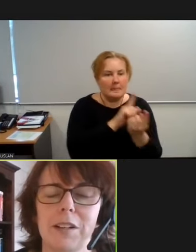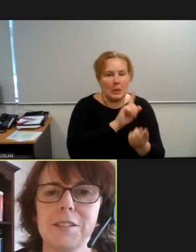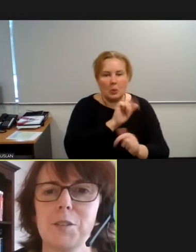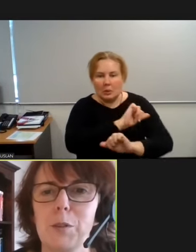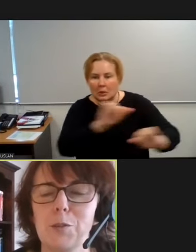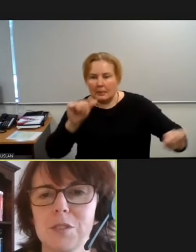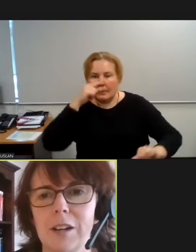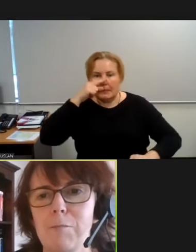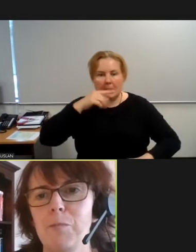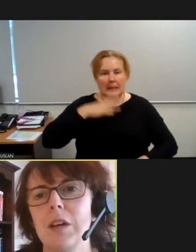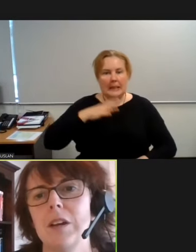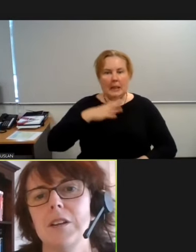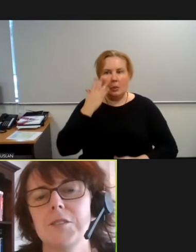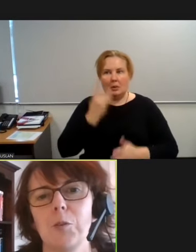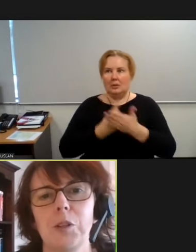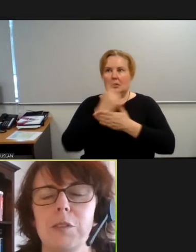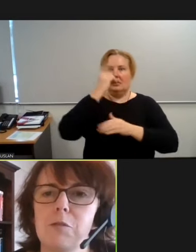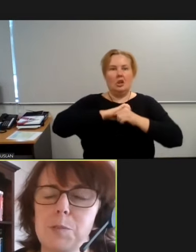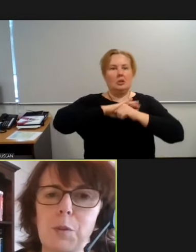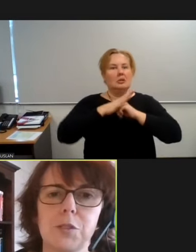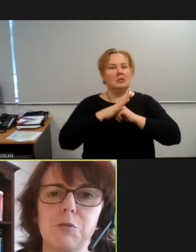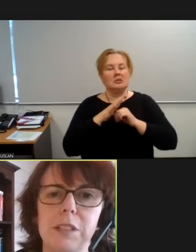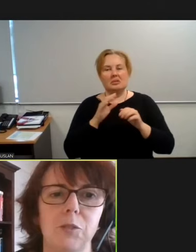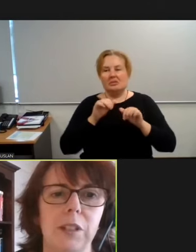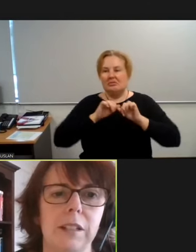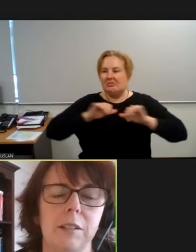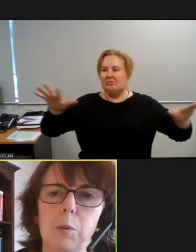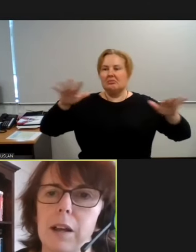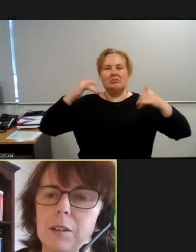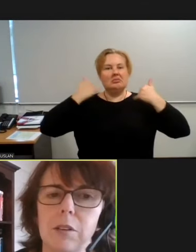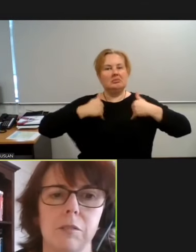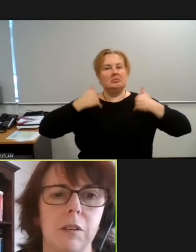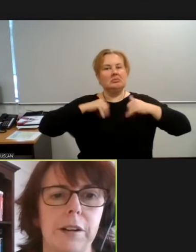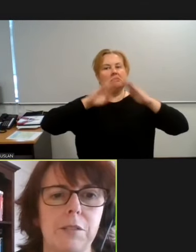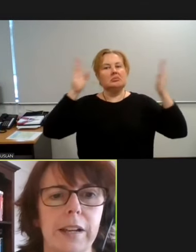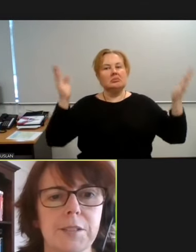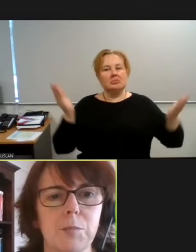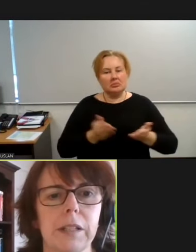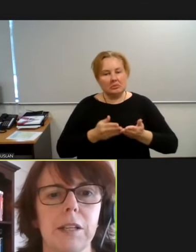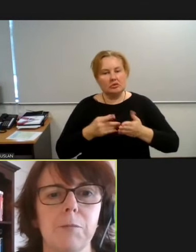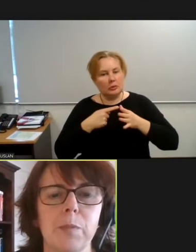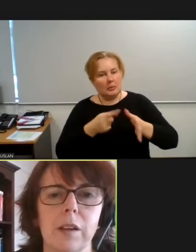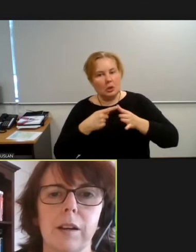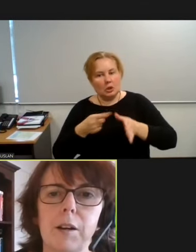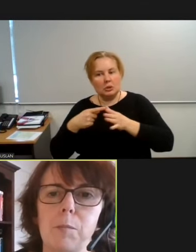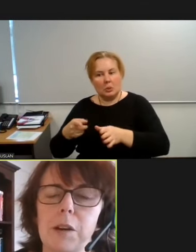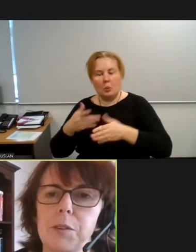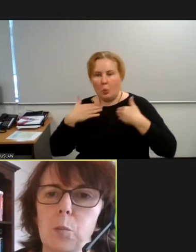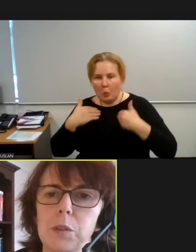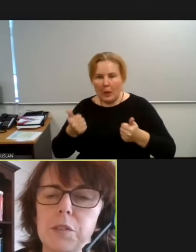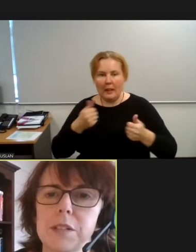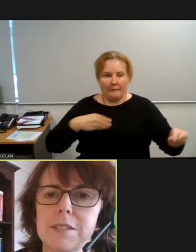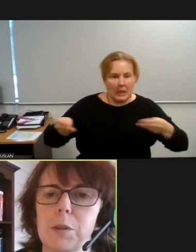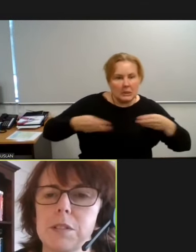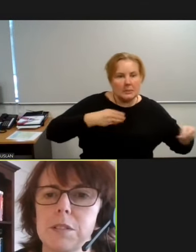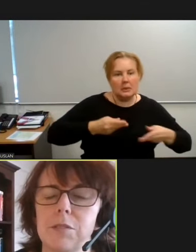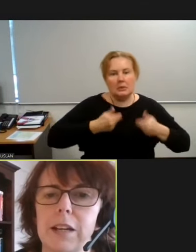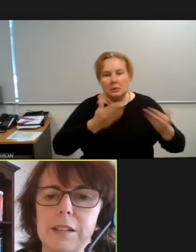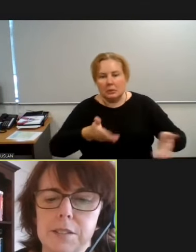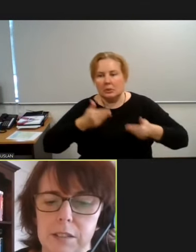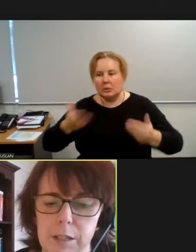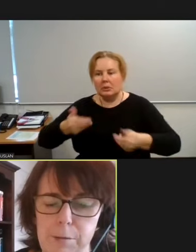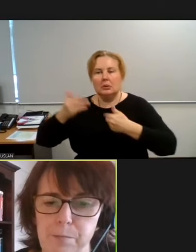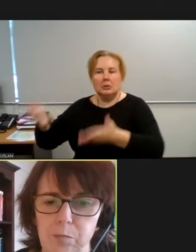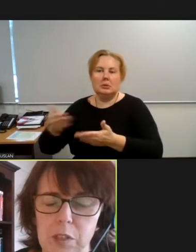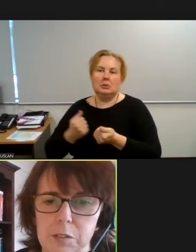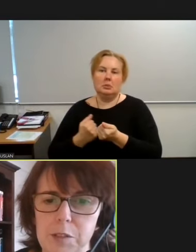of violence and abuse. So, you know, they've responded really, really well and very flexibly. I think one of the things I wanted to flag